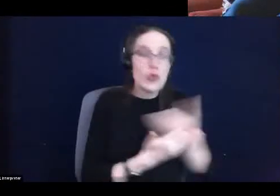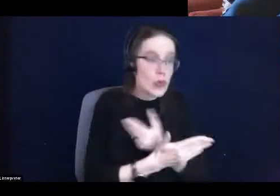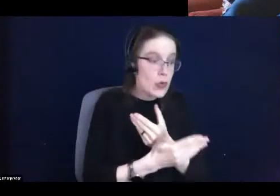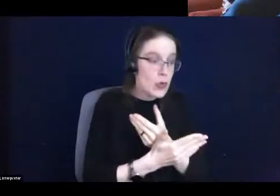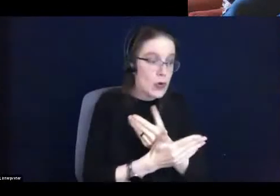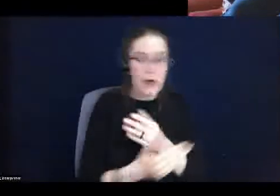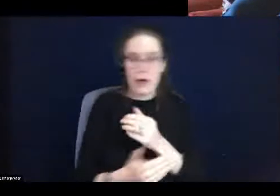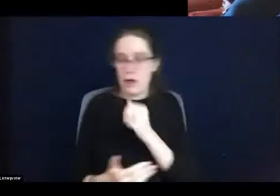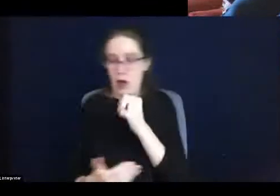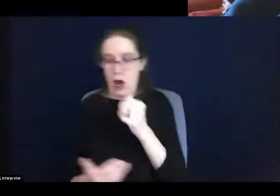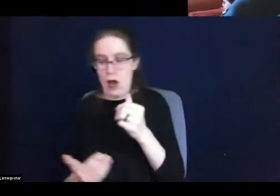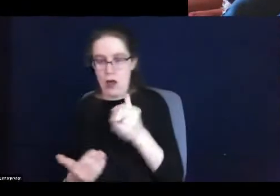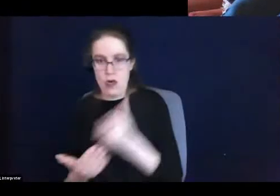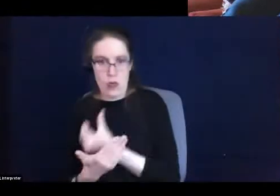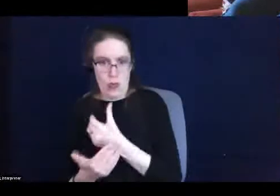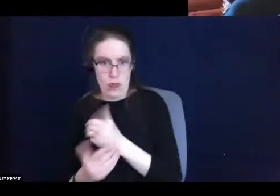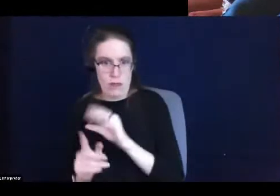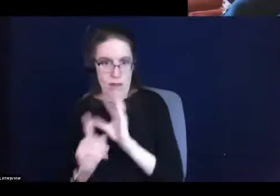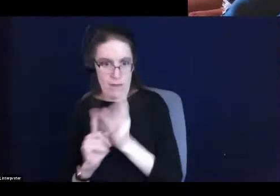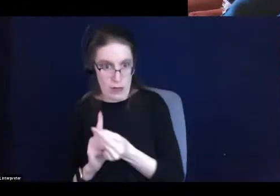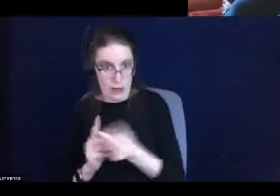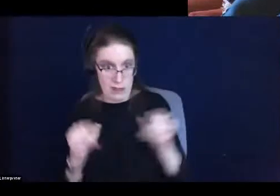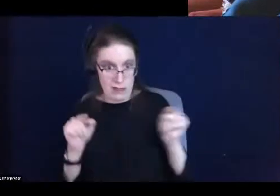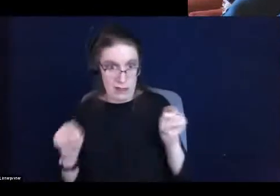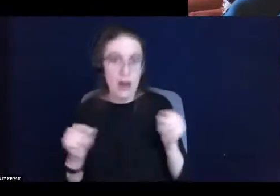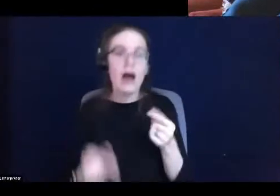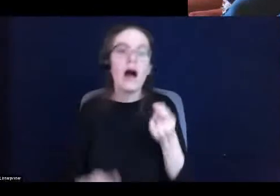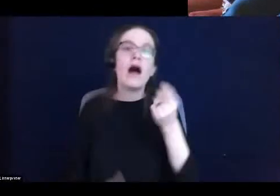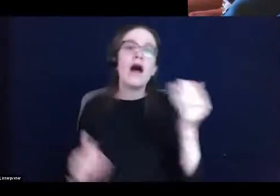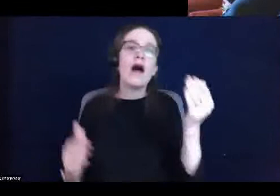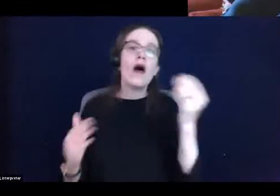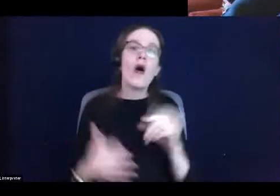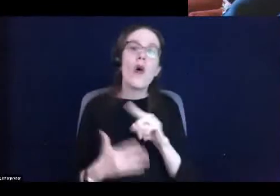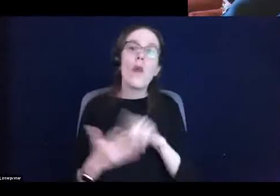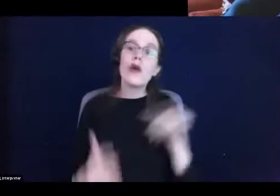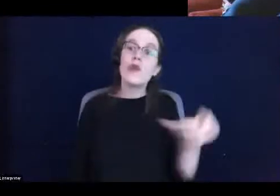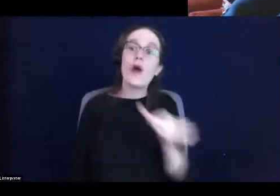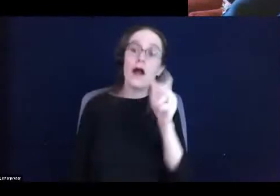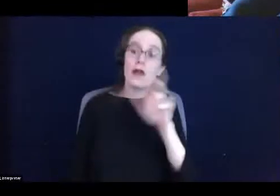What do others need to know about you to help you feel safe?